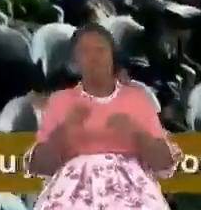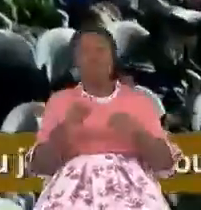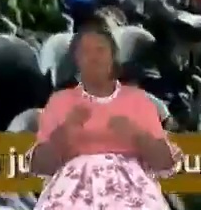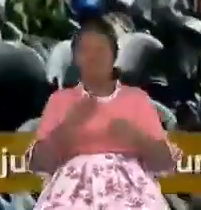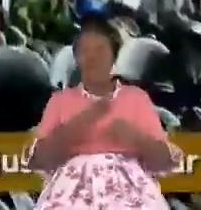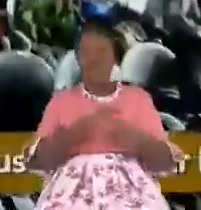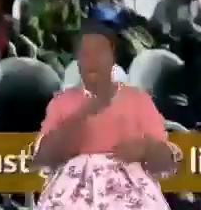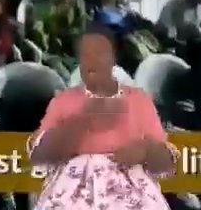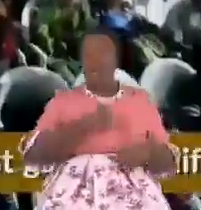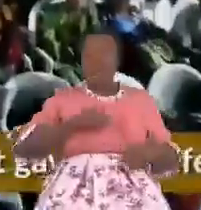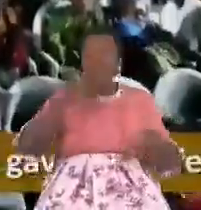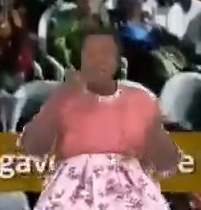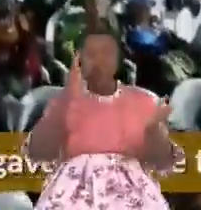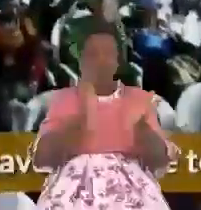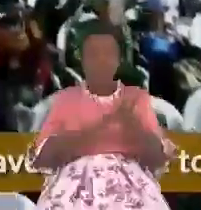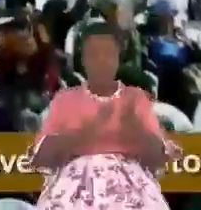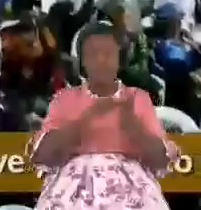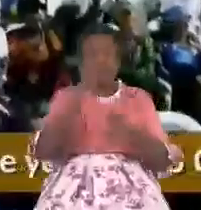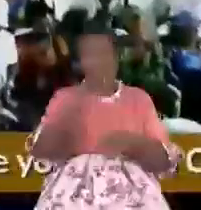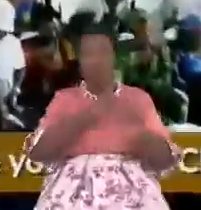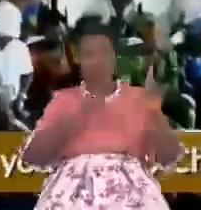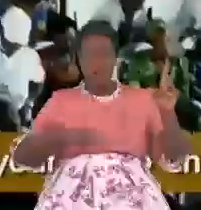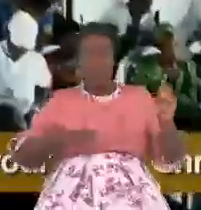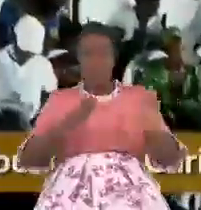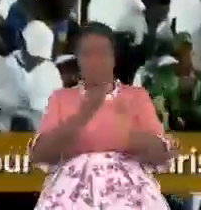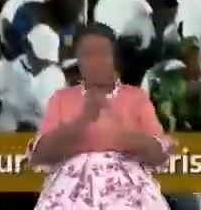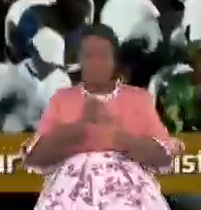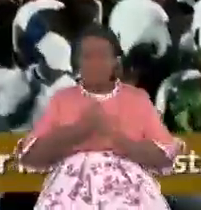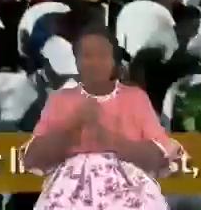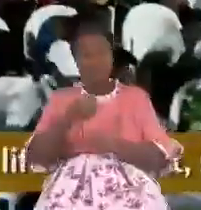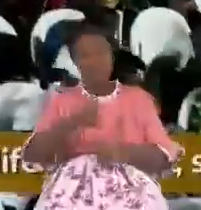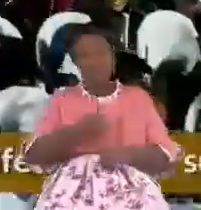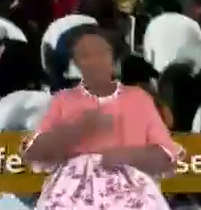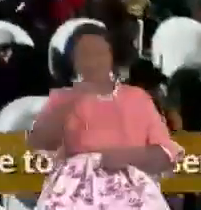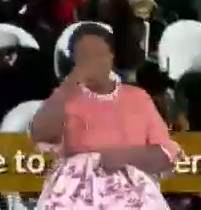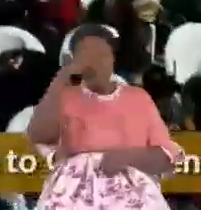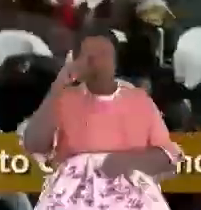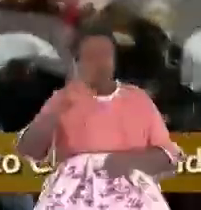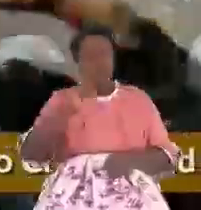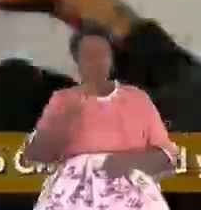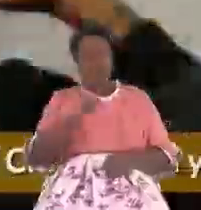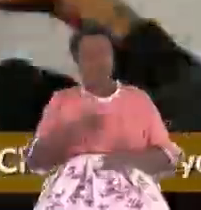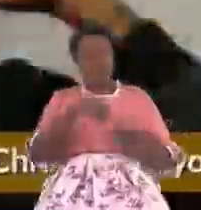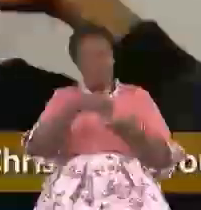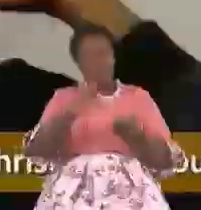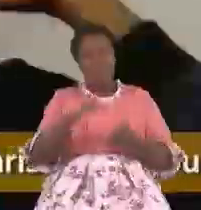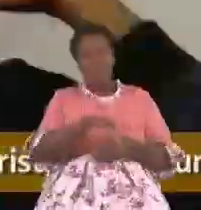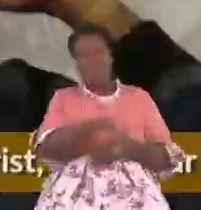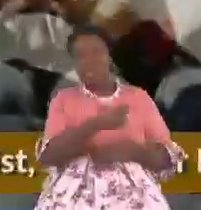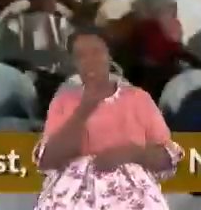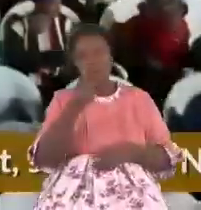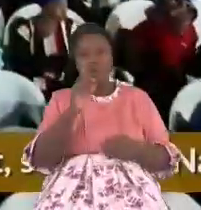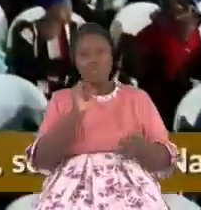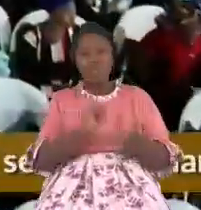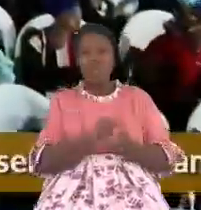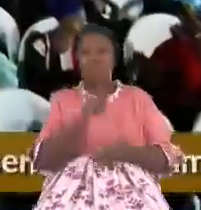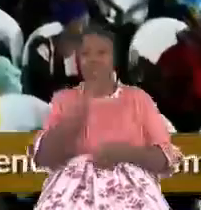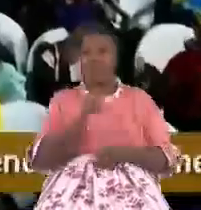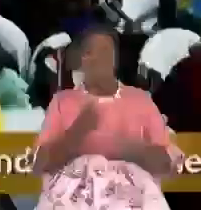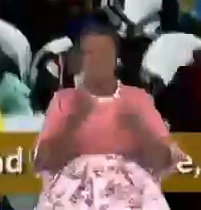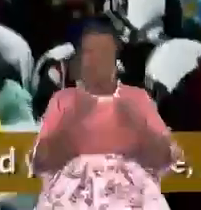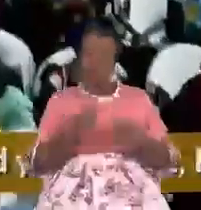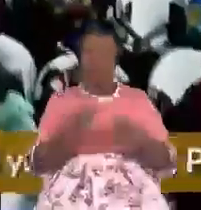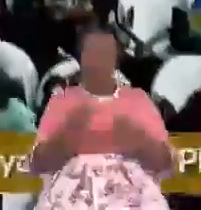lord receive me because you cannot reject anyone who sincerely comes